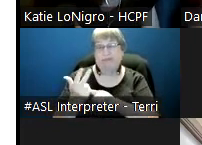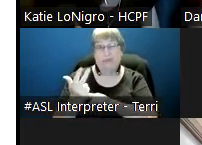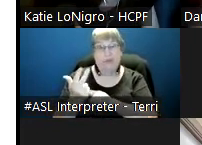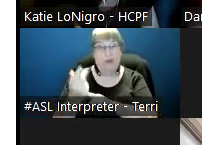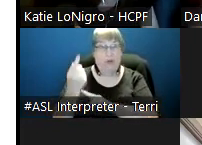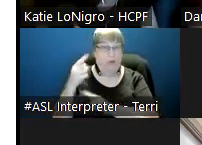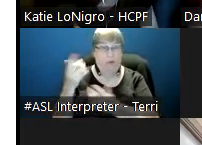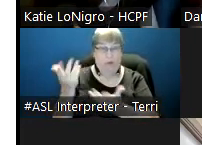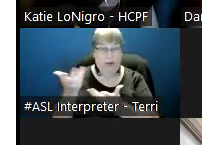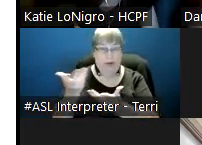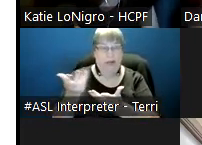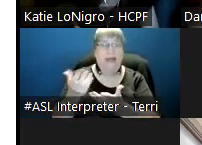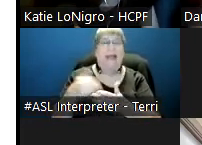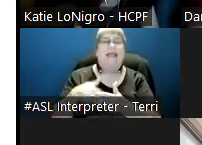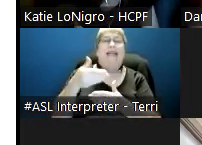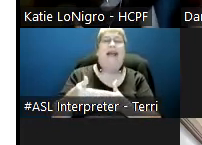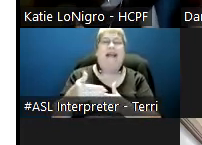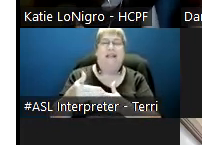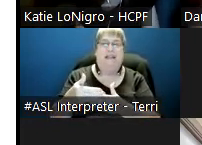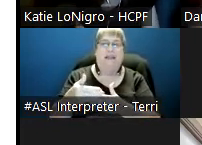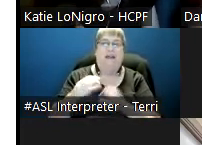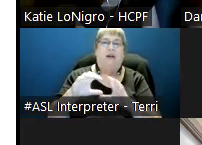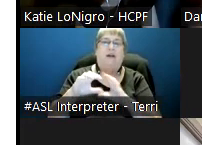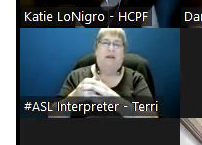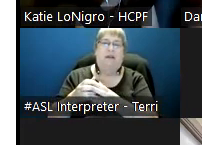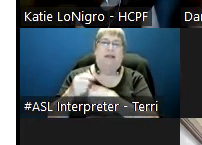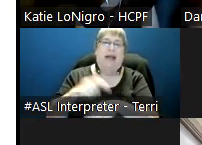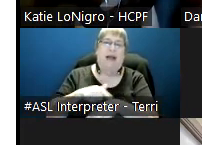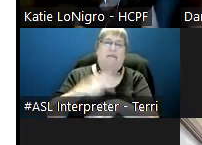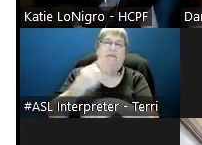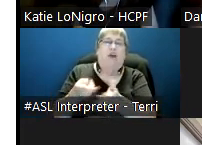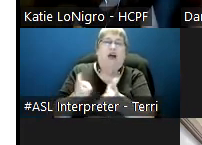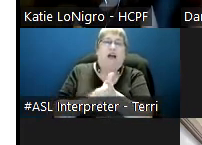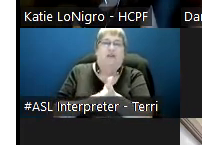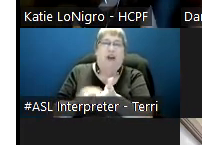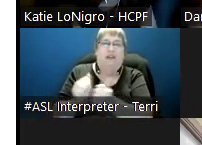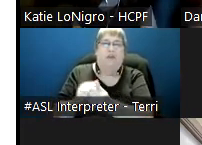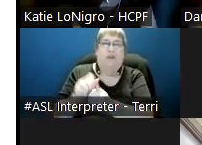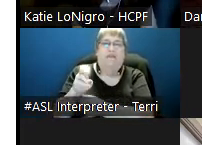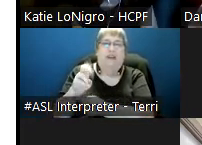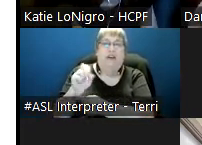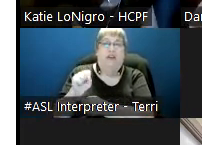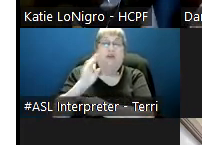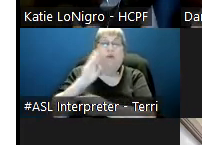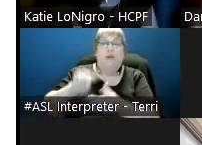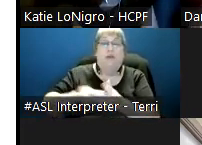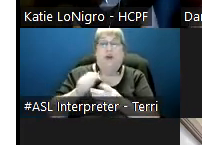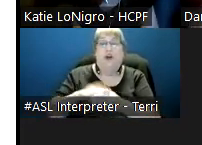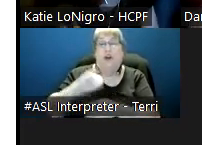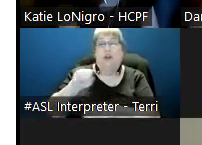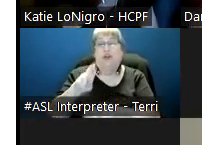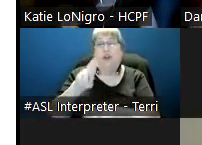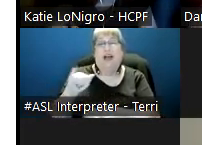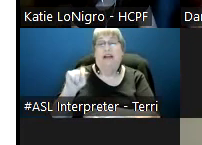referring to the next round of contracts with vendors, which would begin on July 1st, 2025. And leading